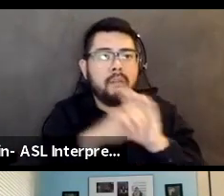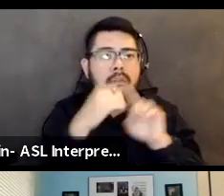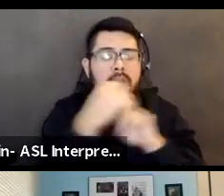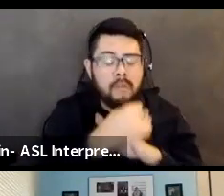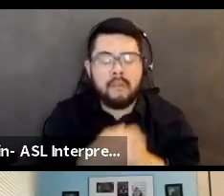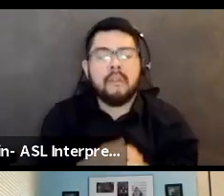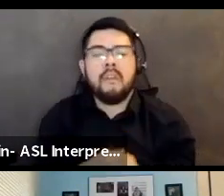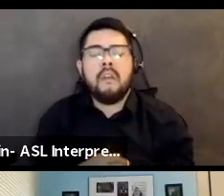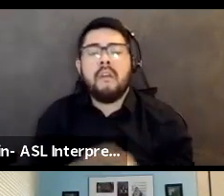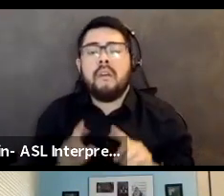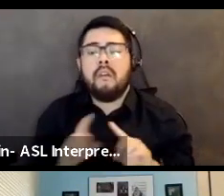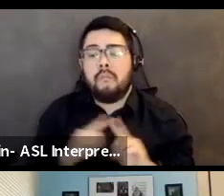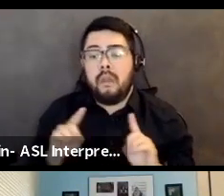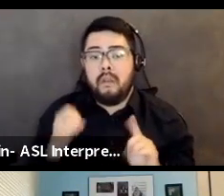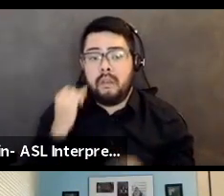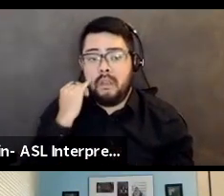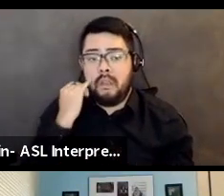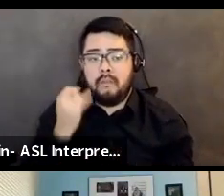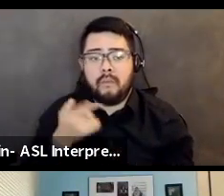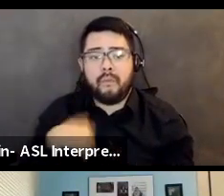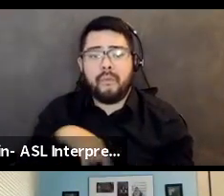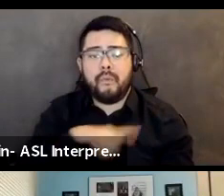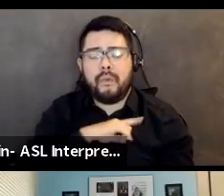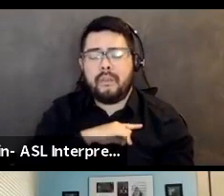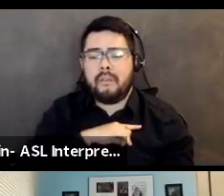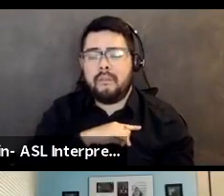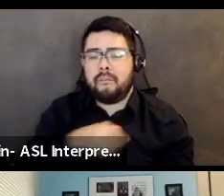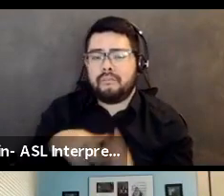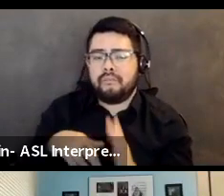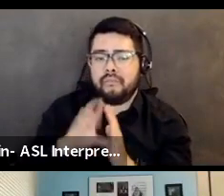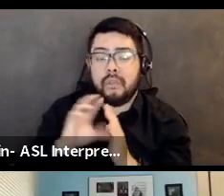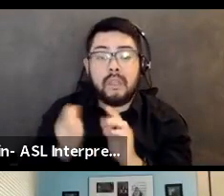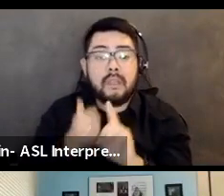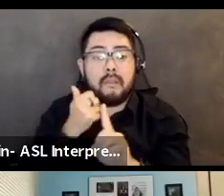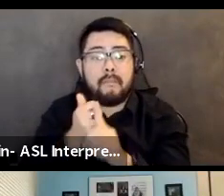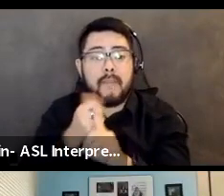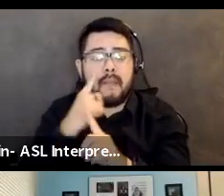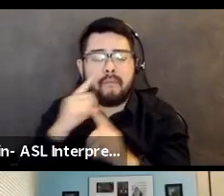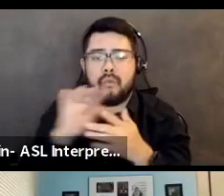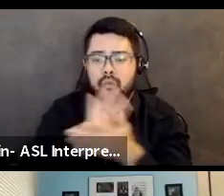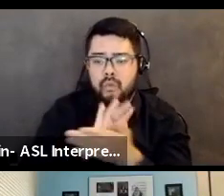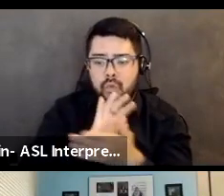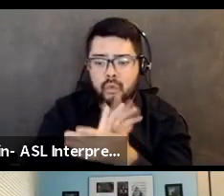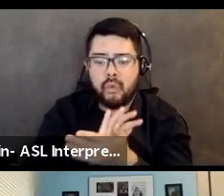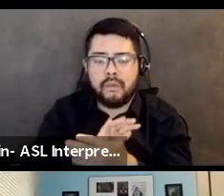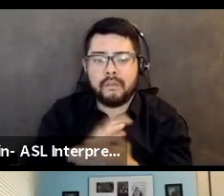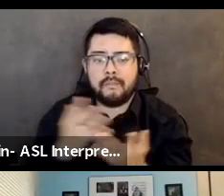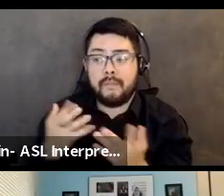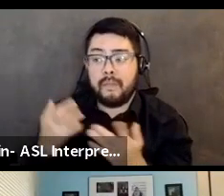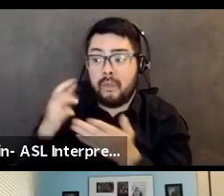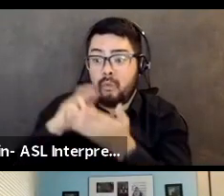they if we look just at the their impact on school their research is pretty clear